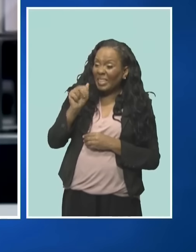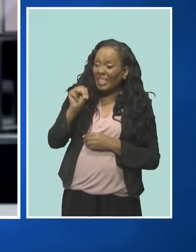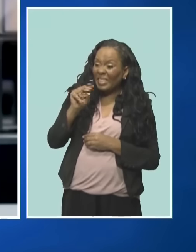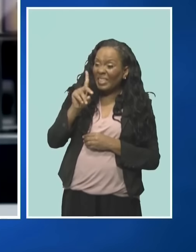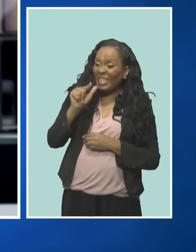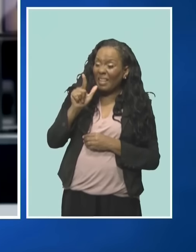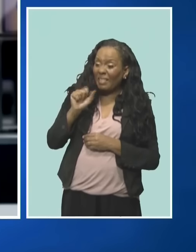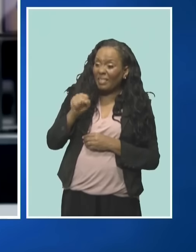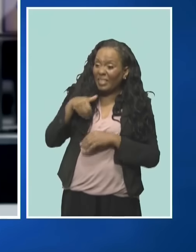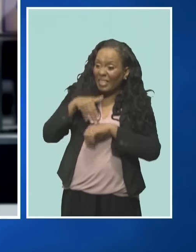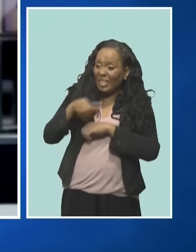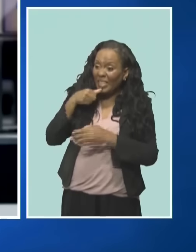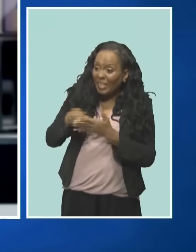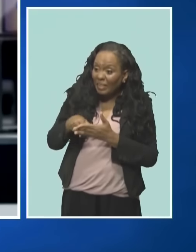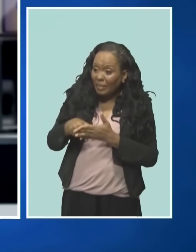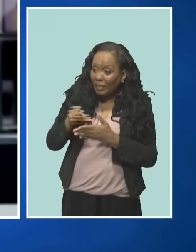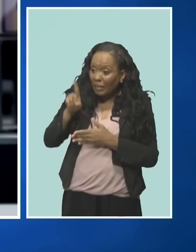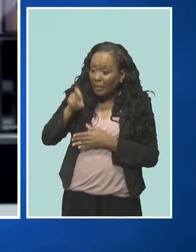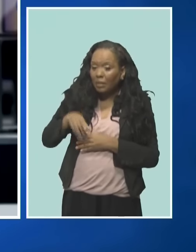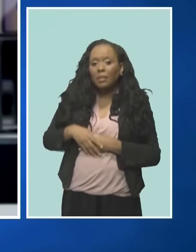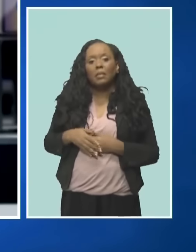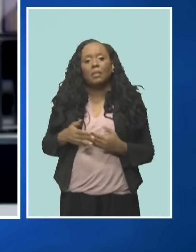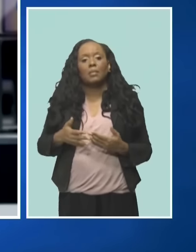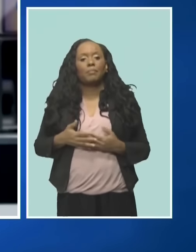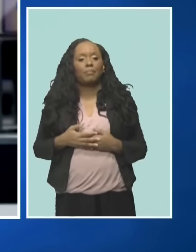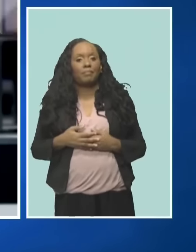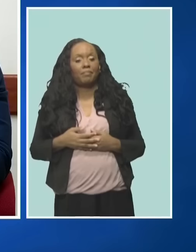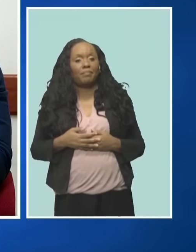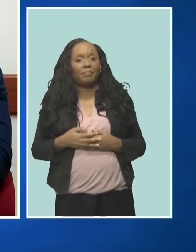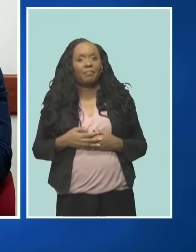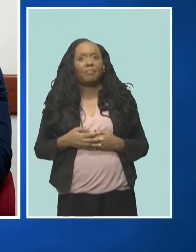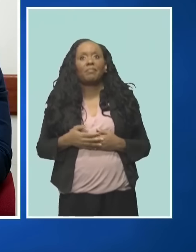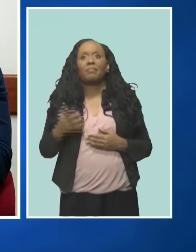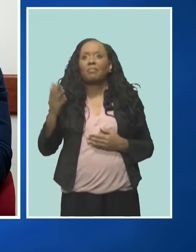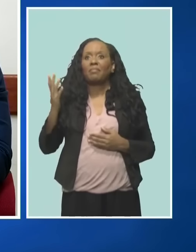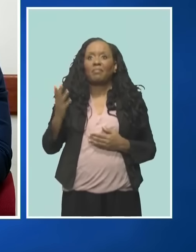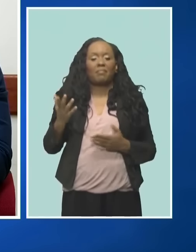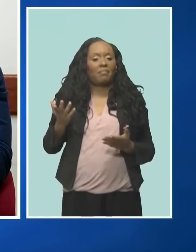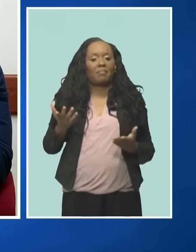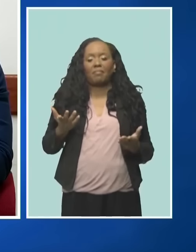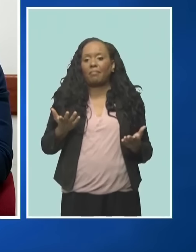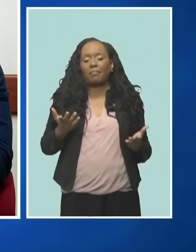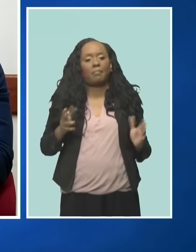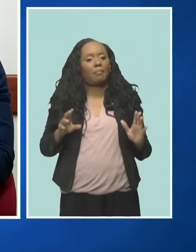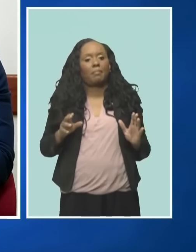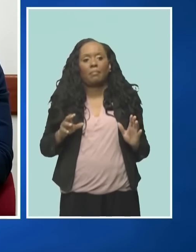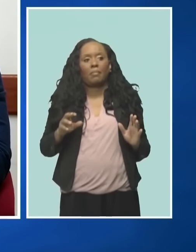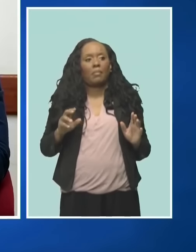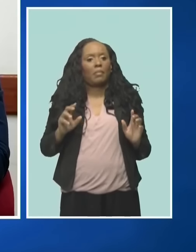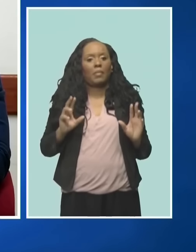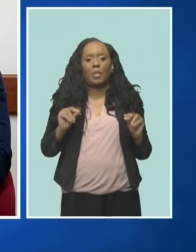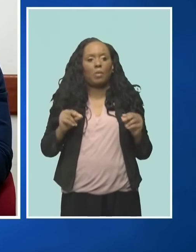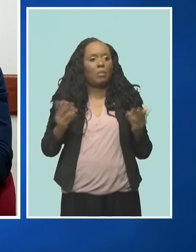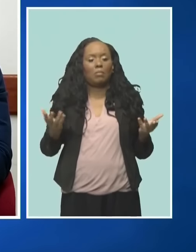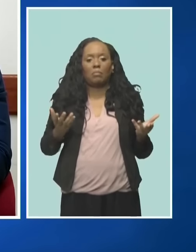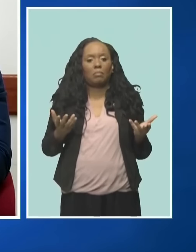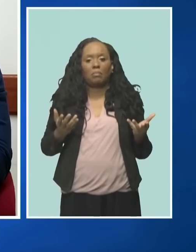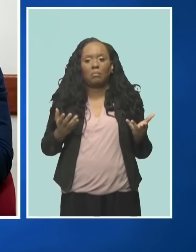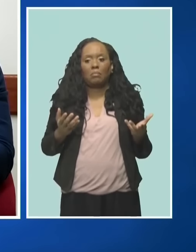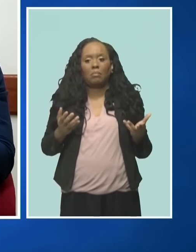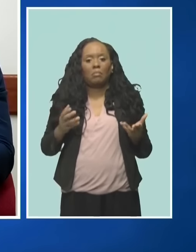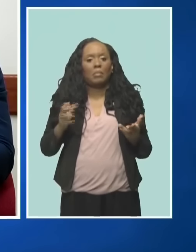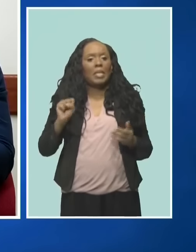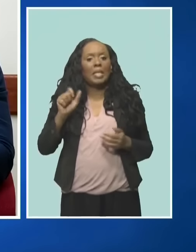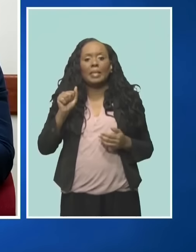CEO Ryan Ford had this response. So no, they haven't made it known to BHTA in terms of what is